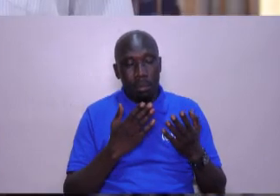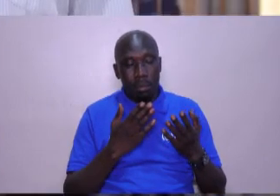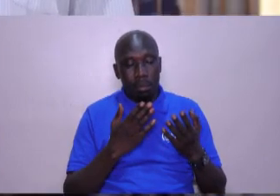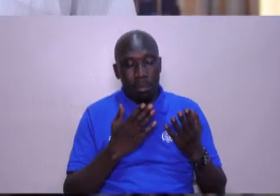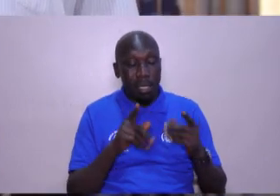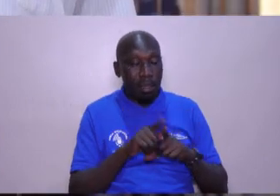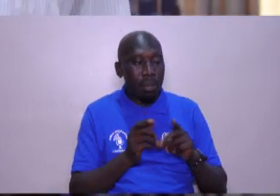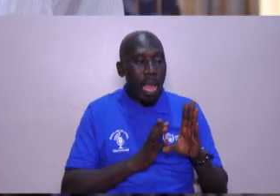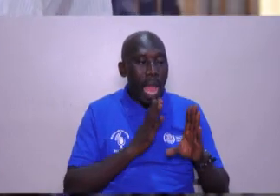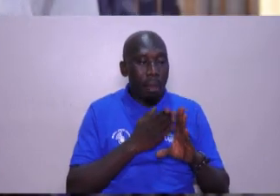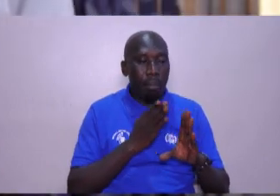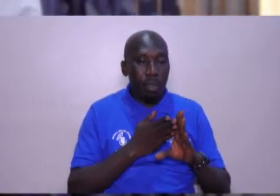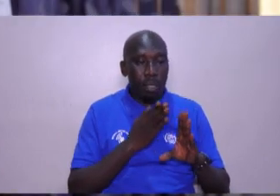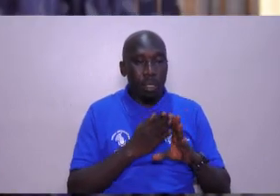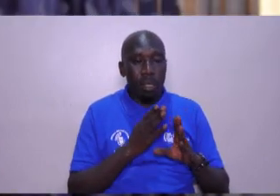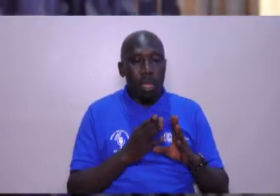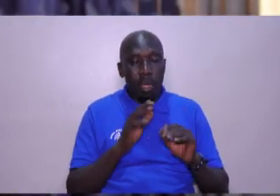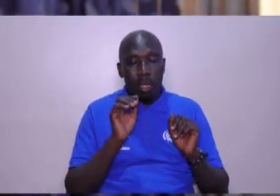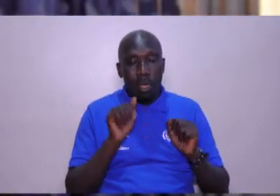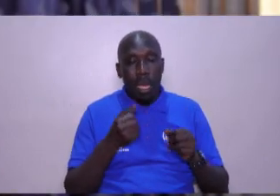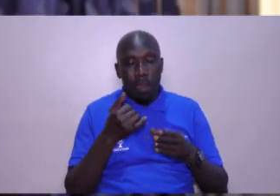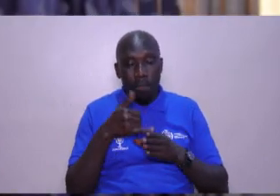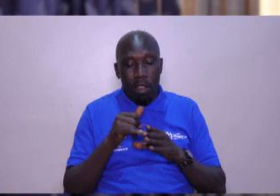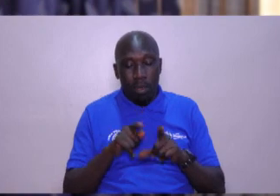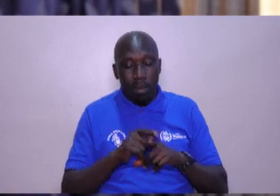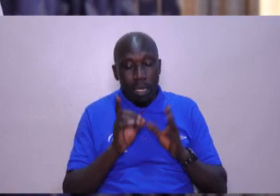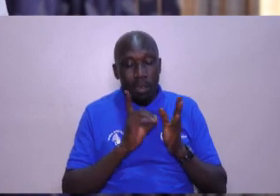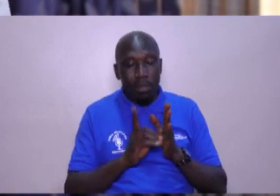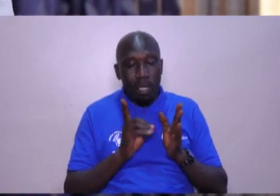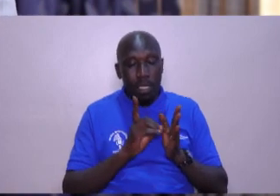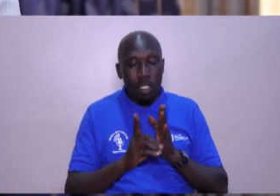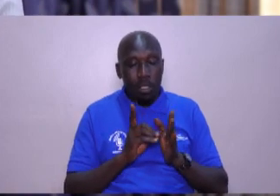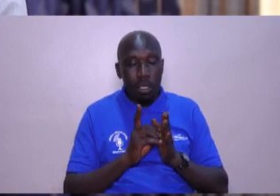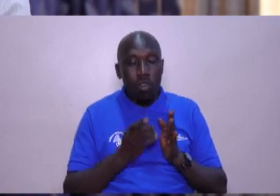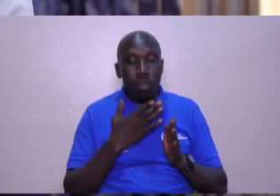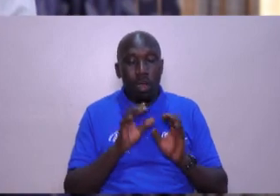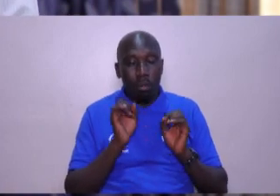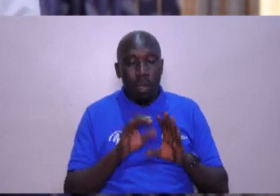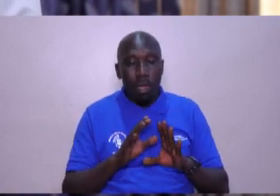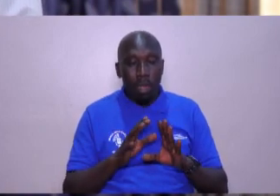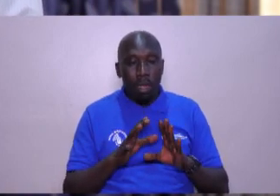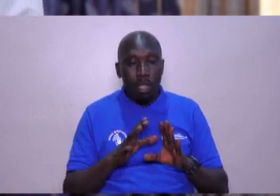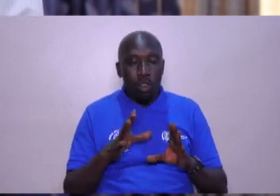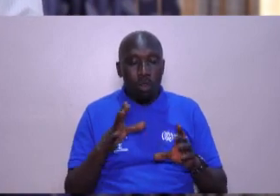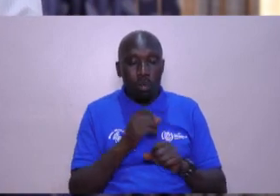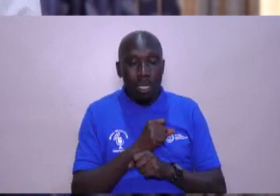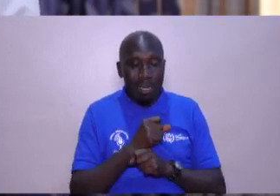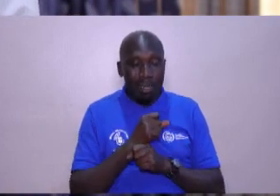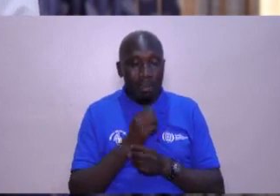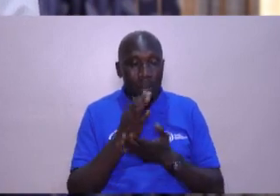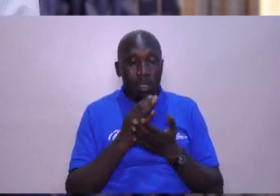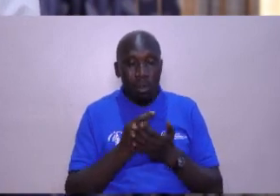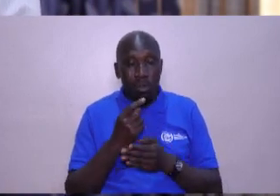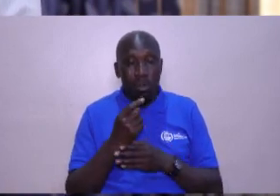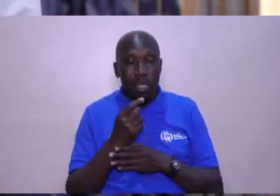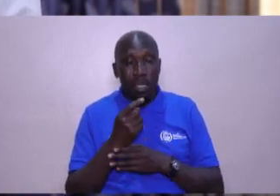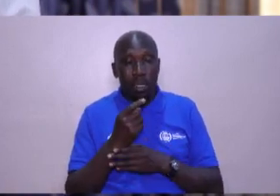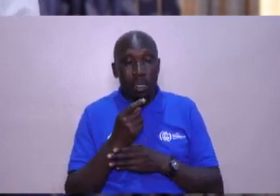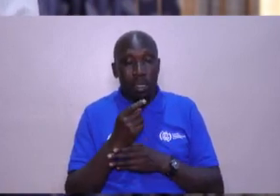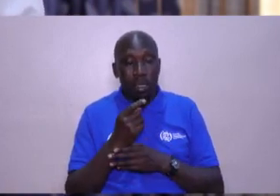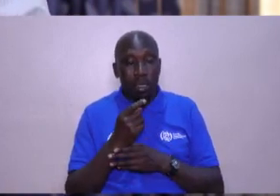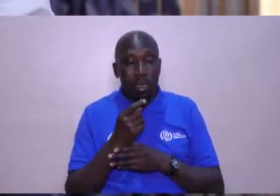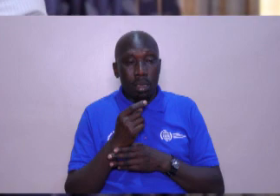approach. So that it takes care of the definition that you don't want to miss. The definition will still be voiced, and